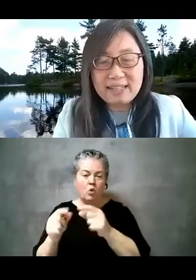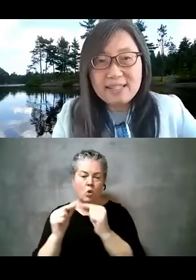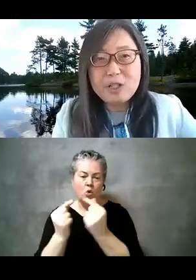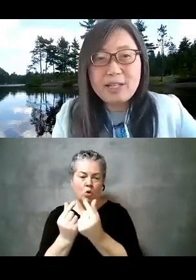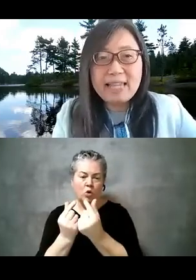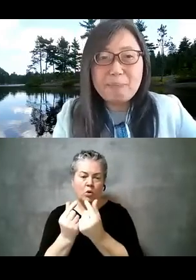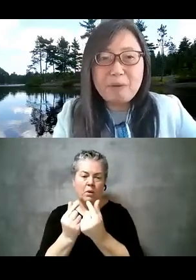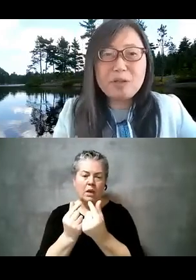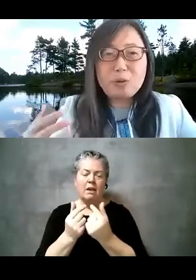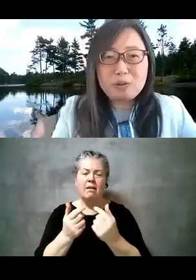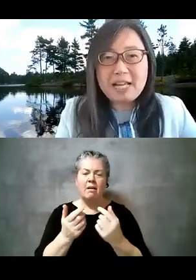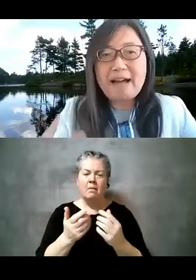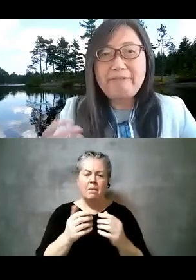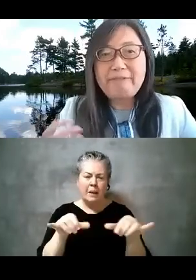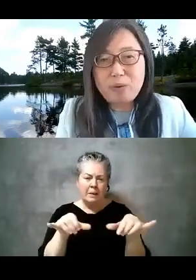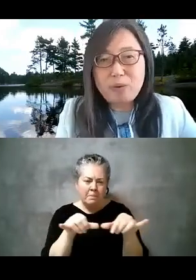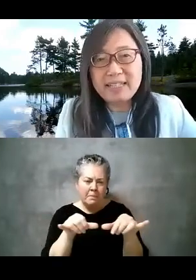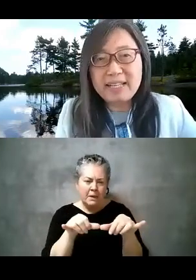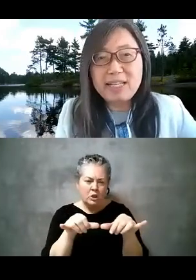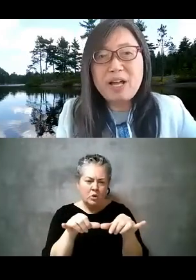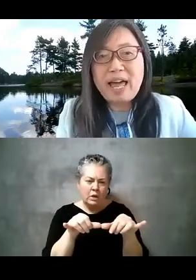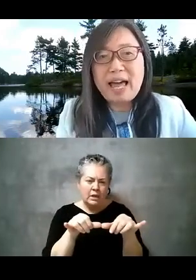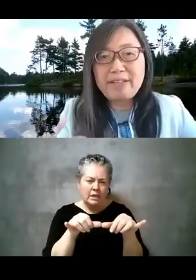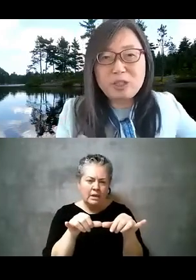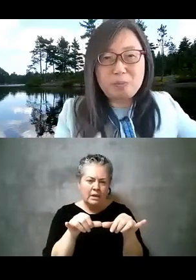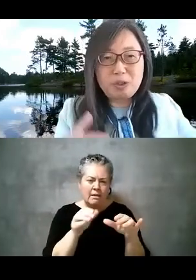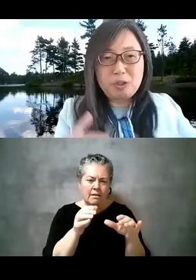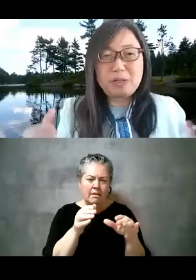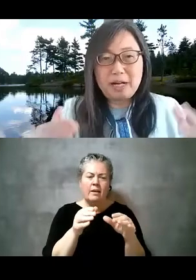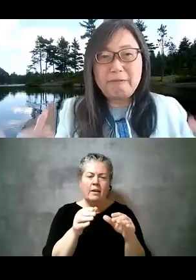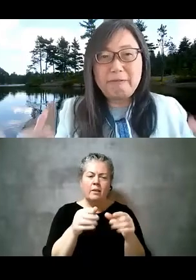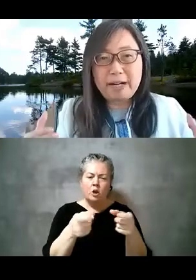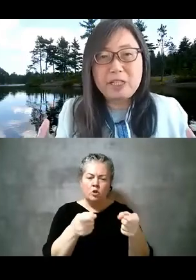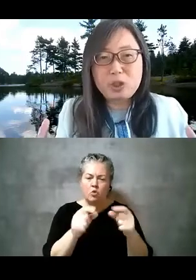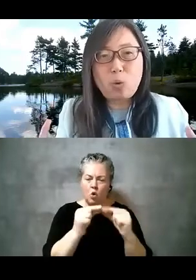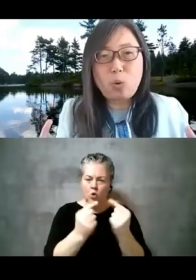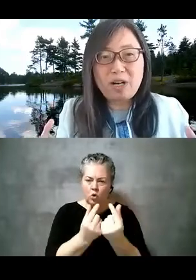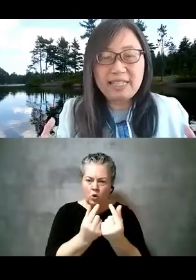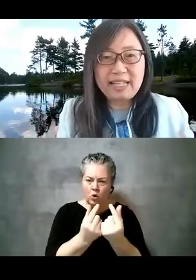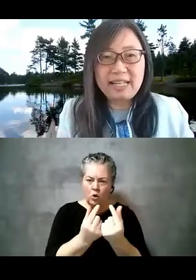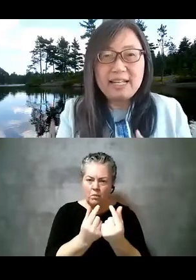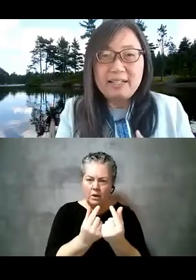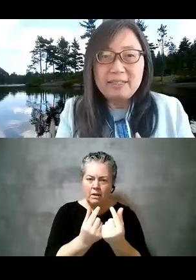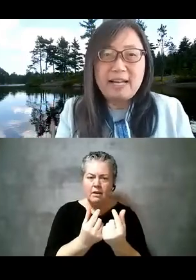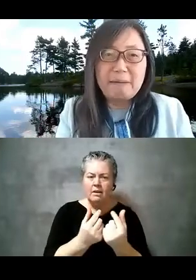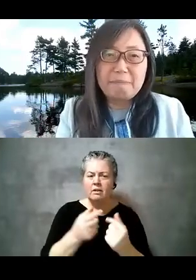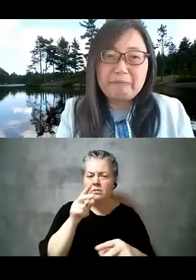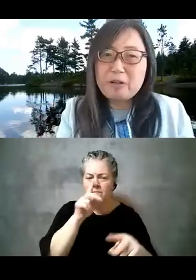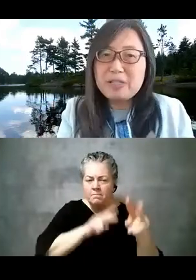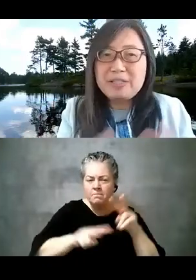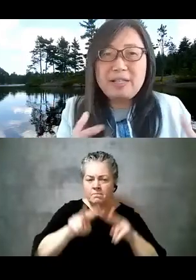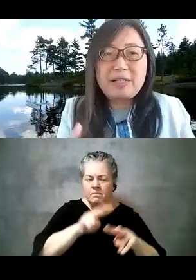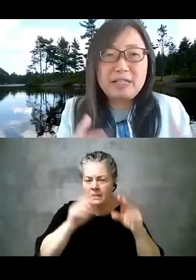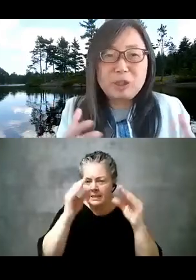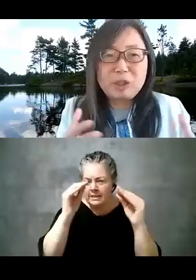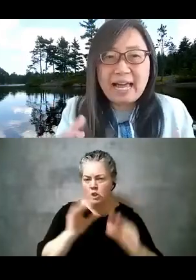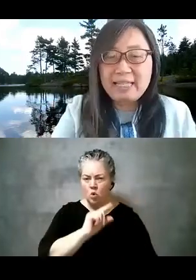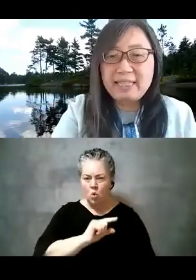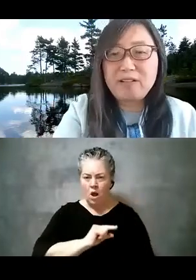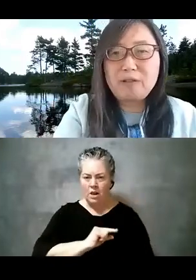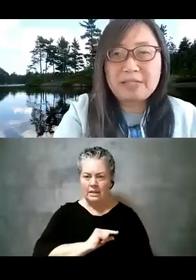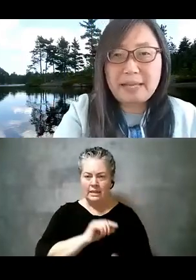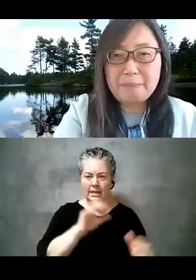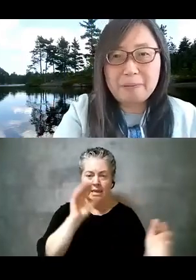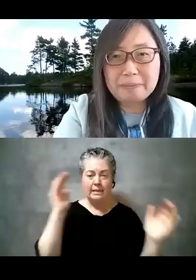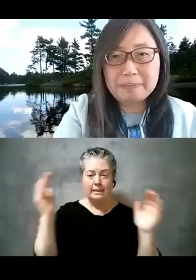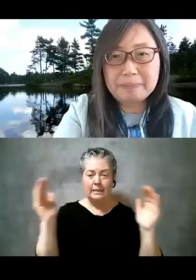weighting, such that both groups, after weighting, they will have the distribution of teacher quality very similar to that in